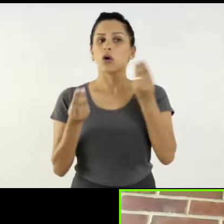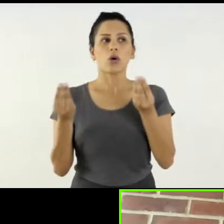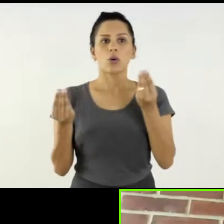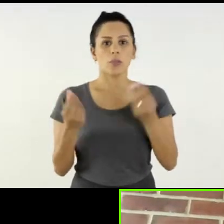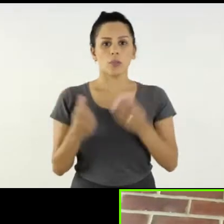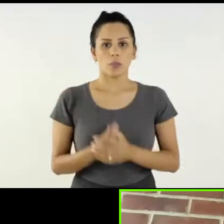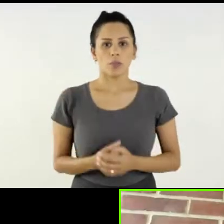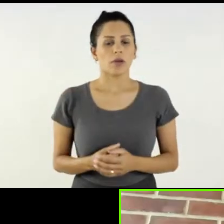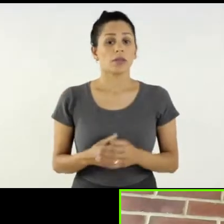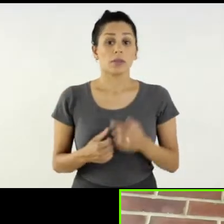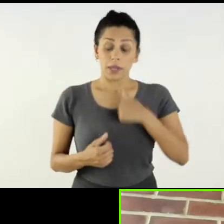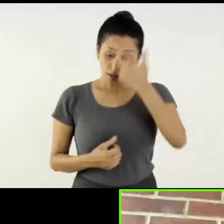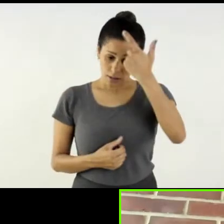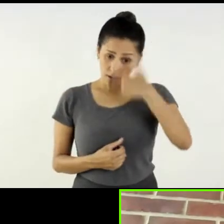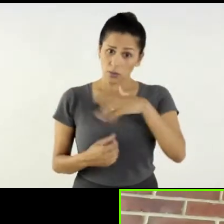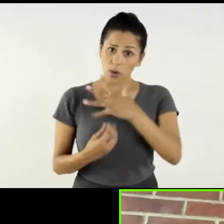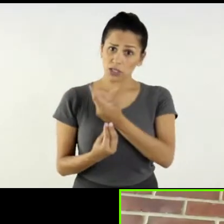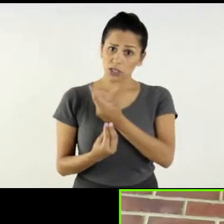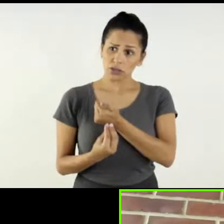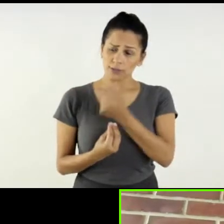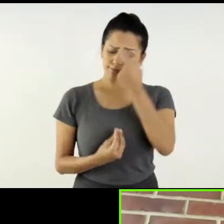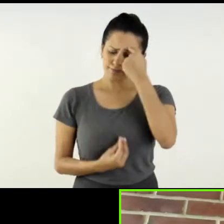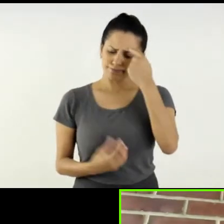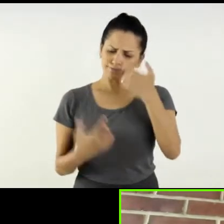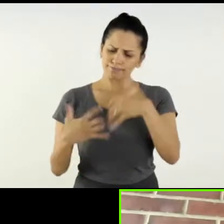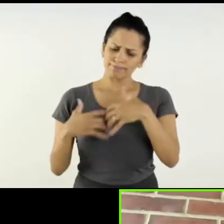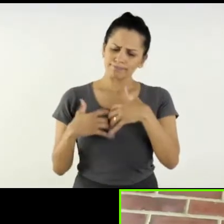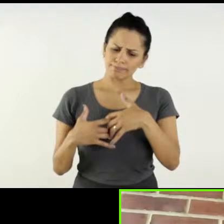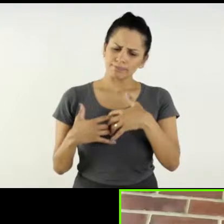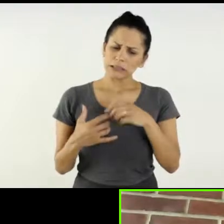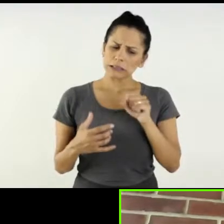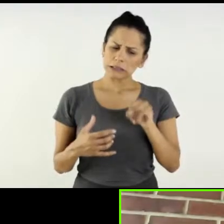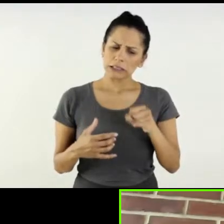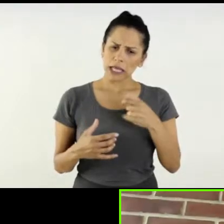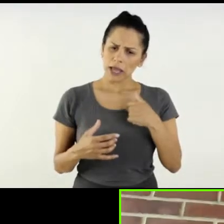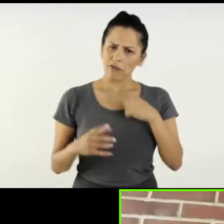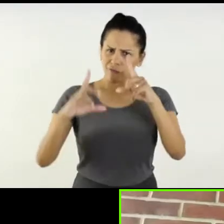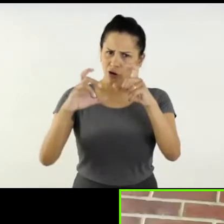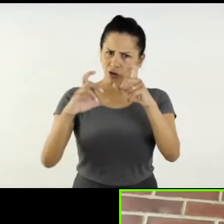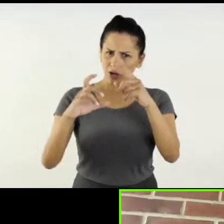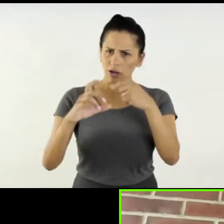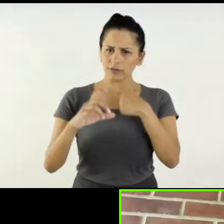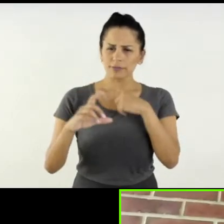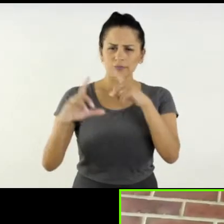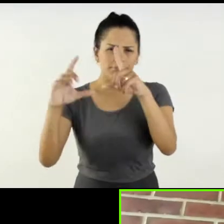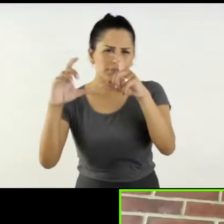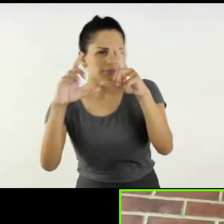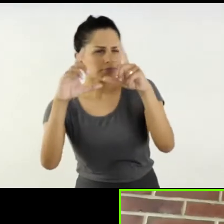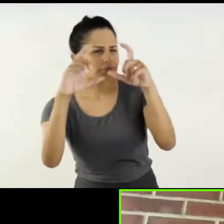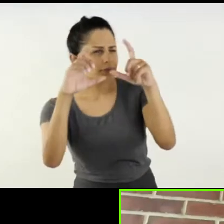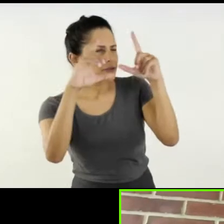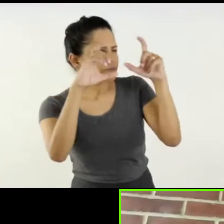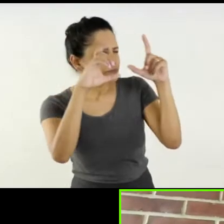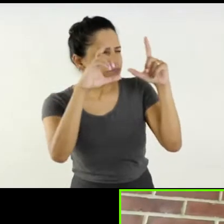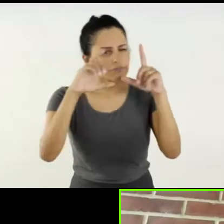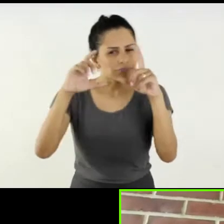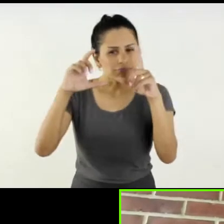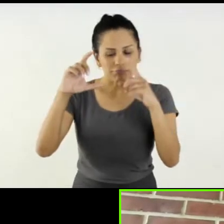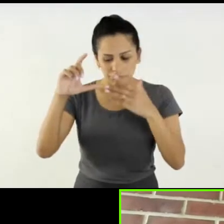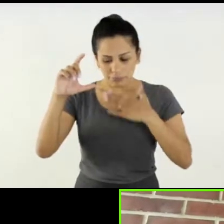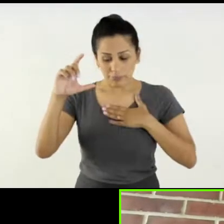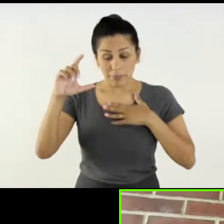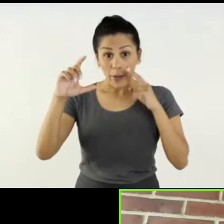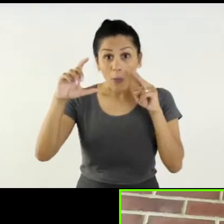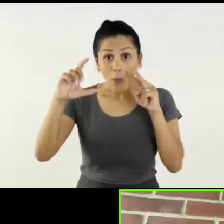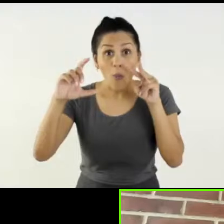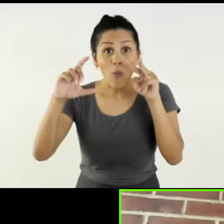we set pictures up? Does it change how we compose our images, how we formulate them in the studio, how we present them? Not necessarily